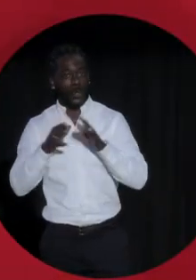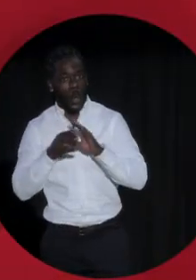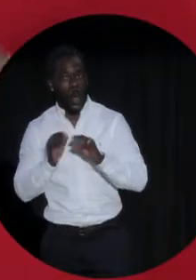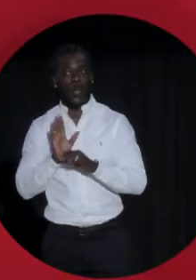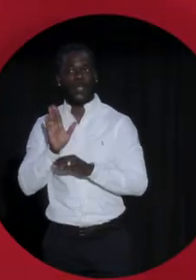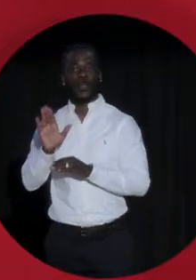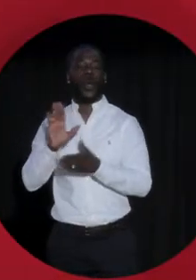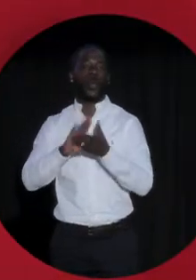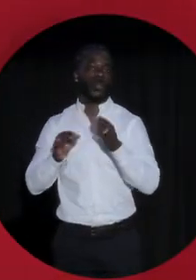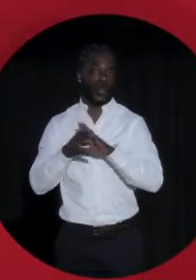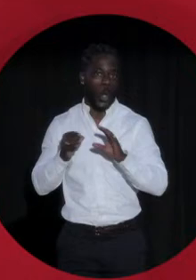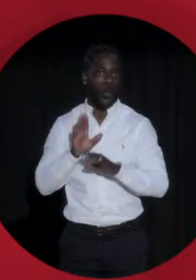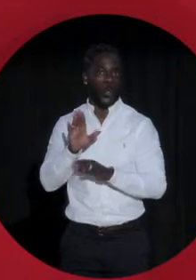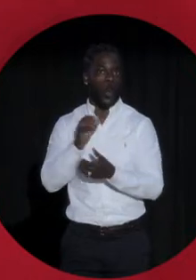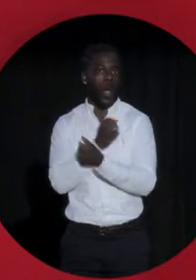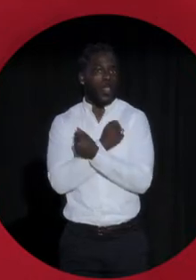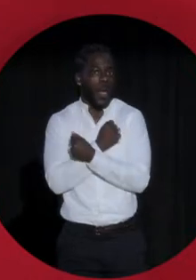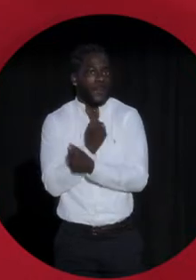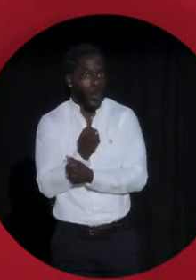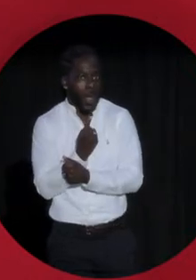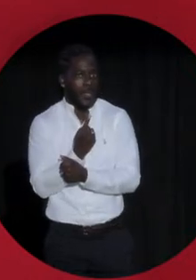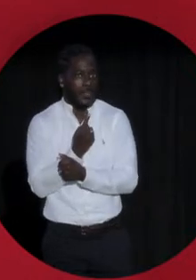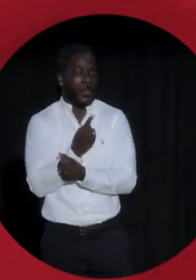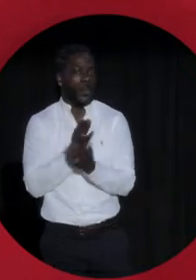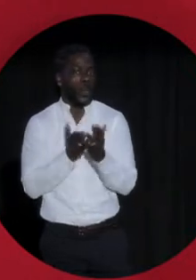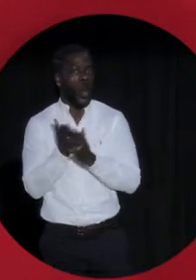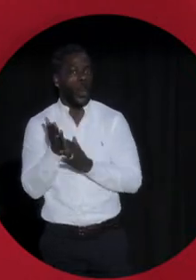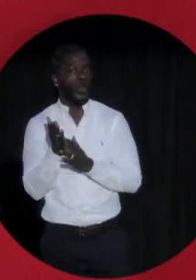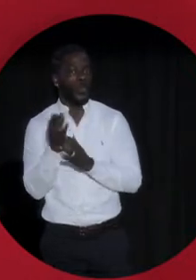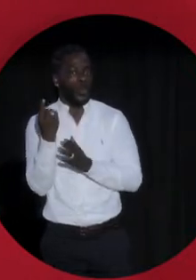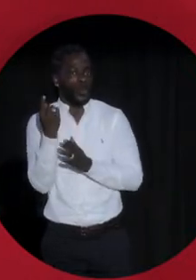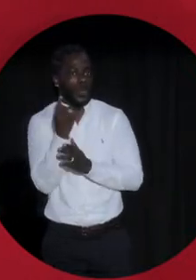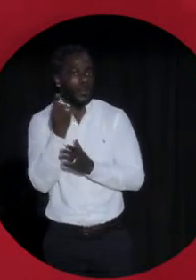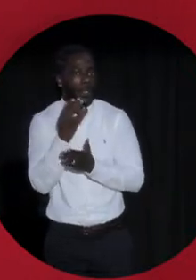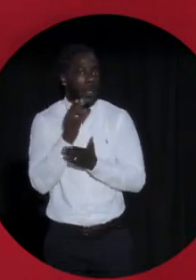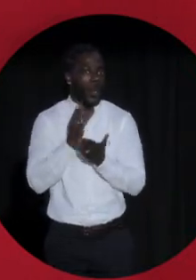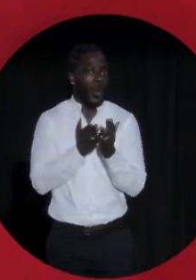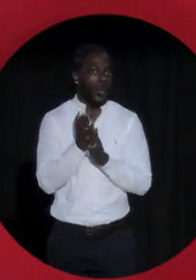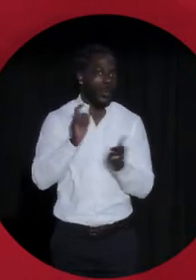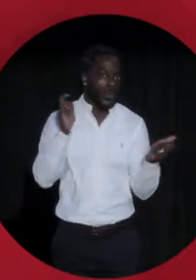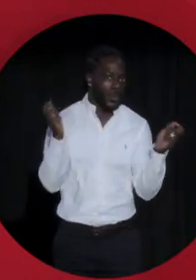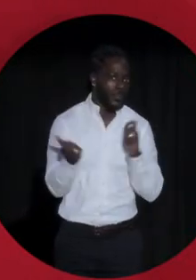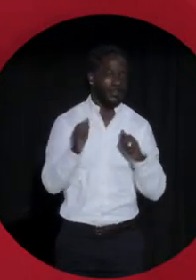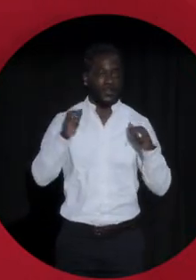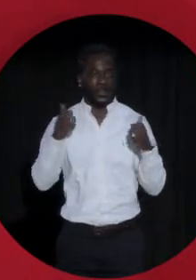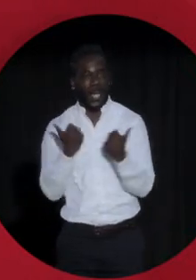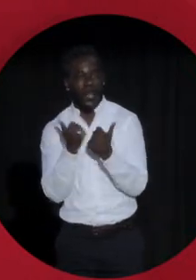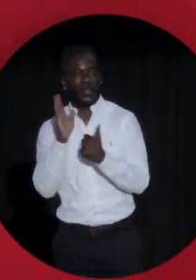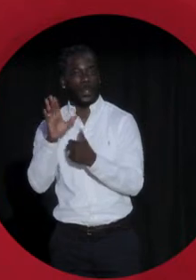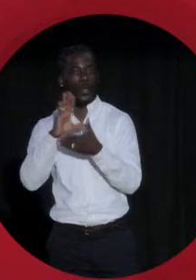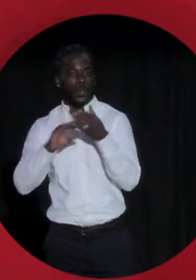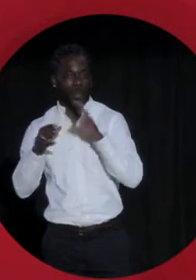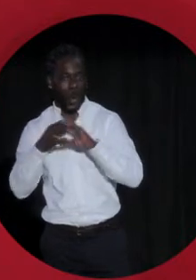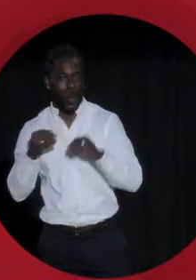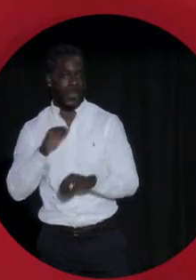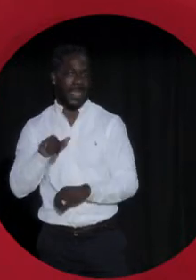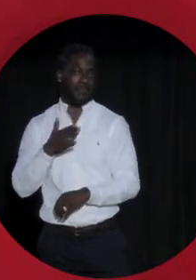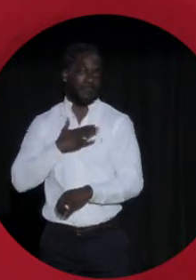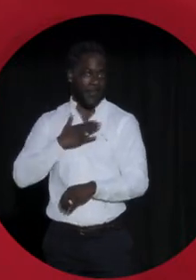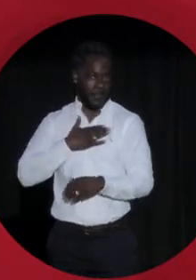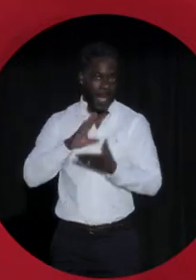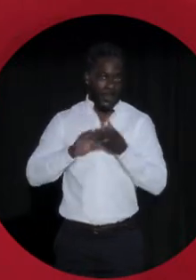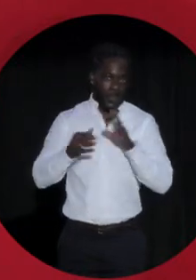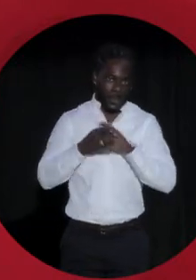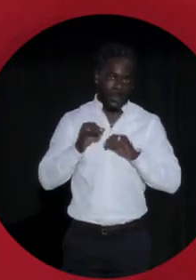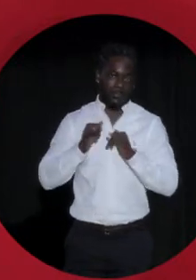story. Your loved ones who are going through some changes and challenges, their story is my